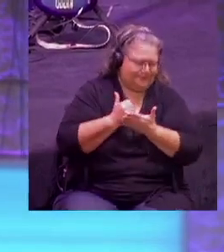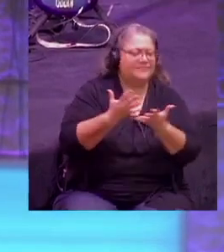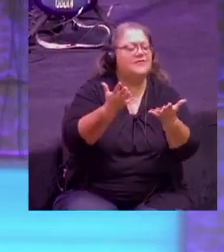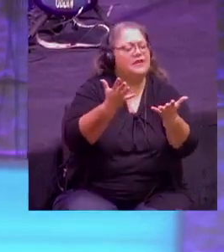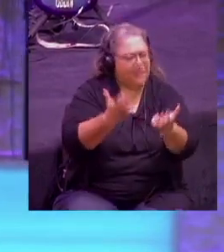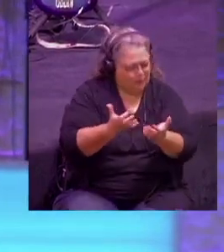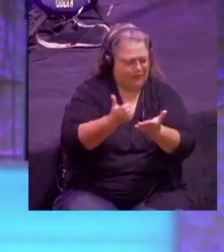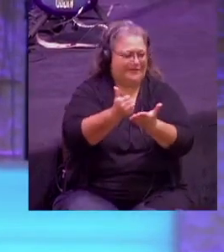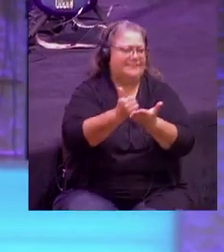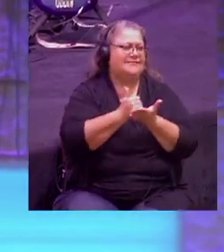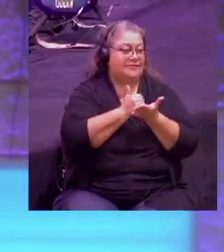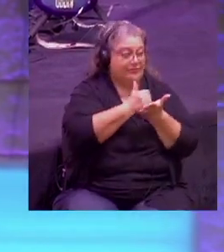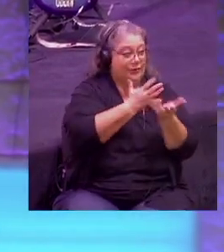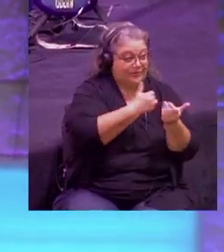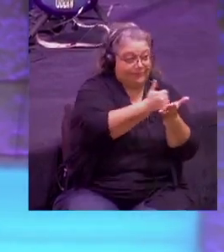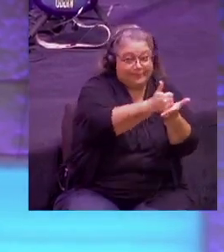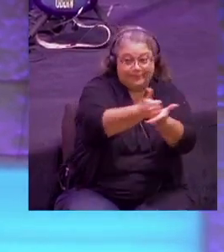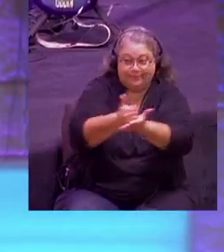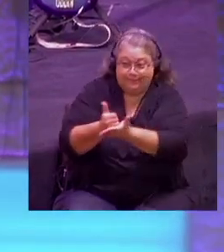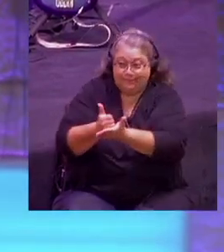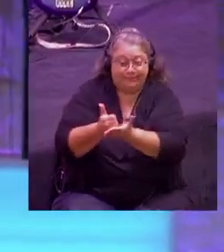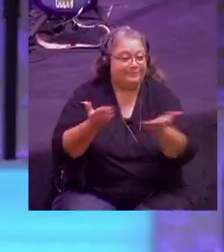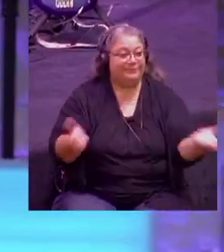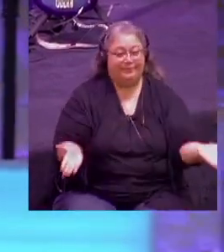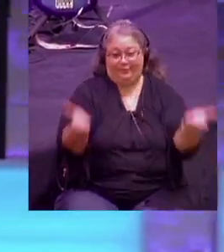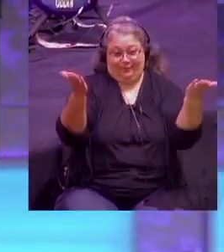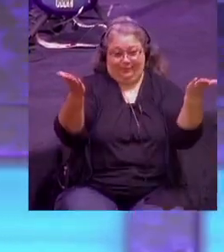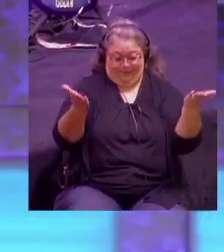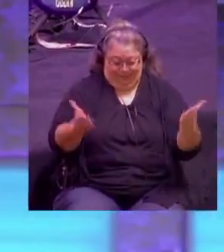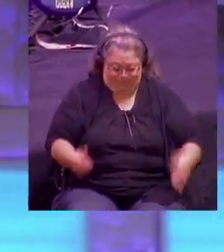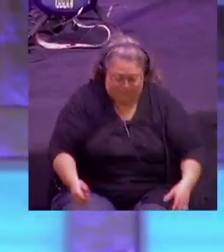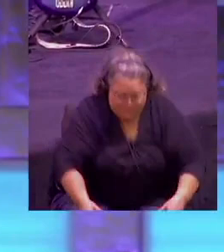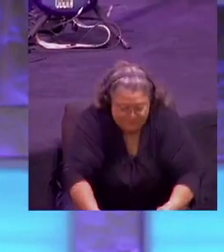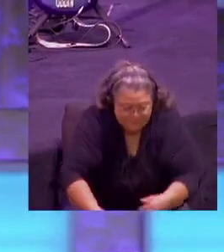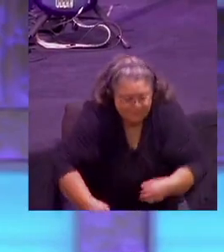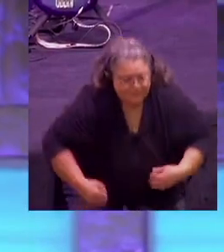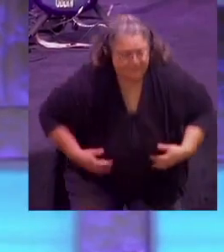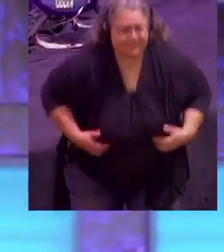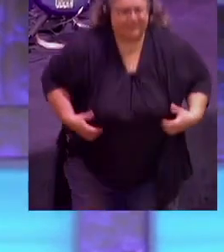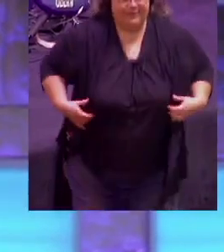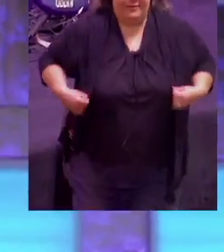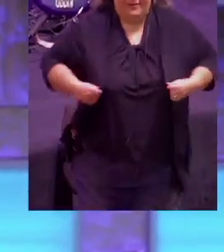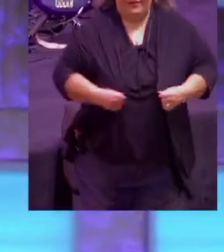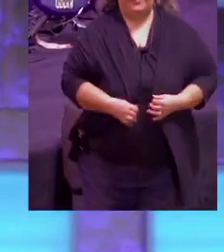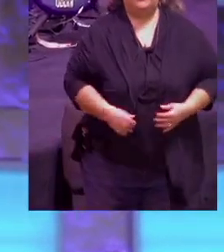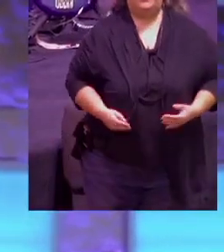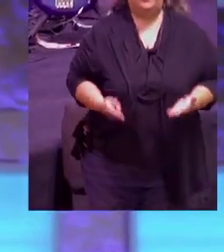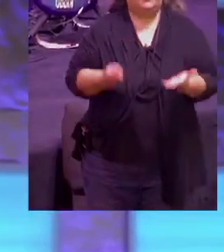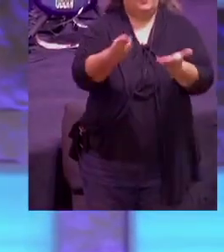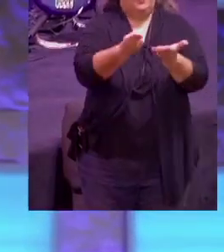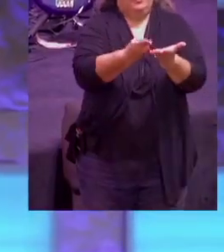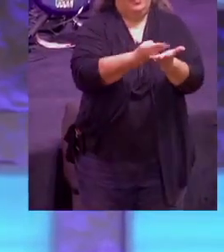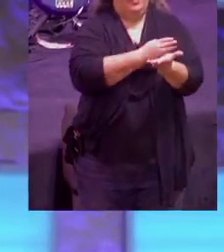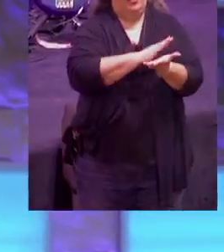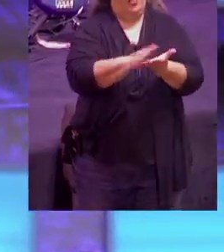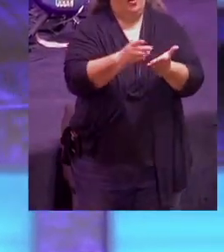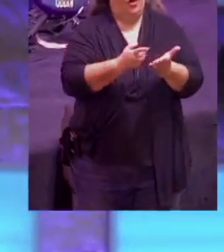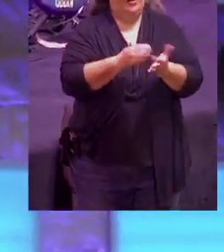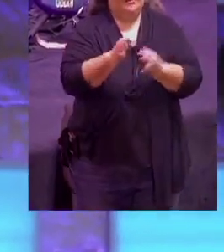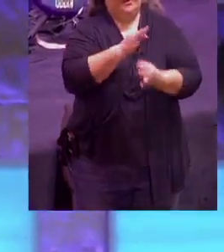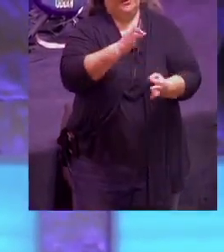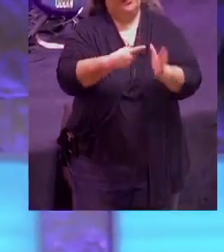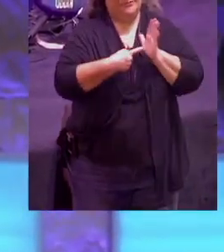wants to help you, okay? I want you to stand with me this morning. The Holy Spirit wants to reveal things to